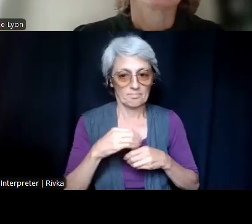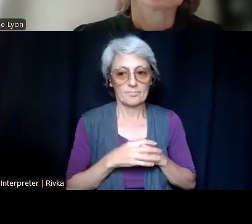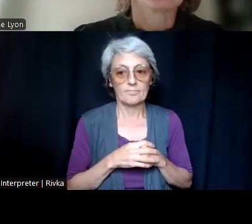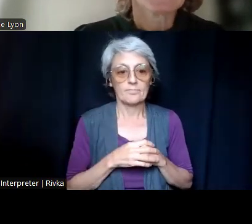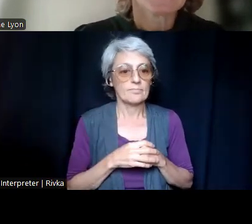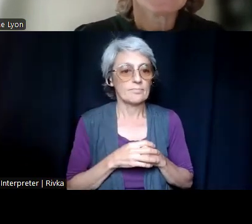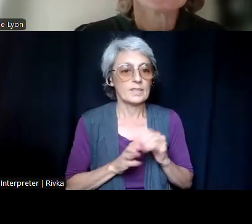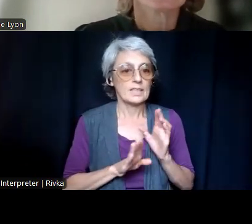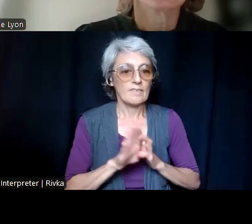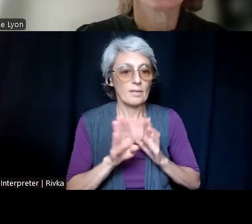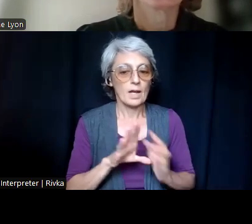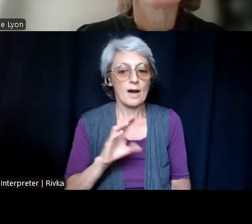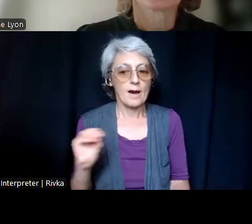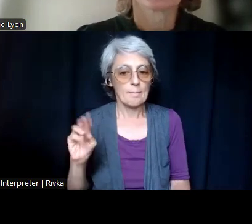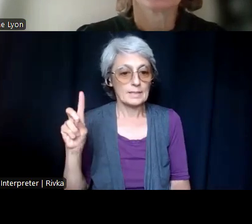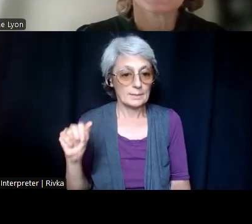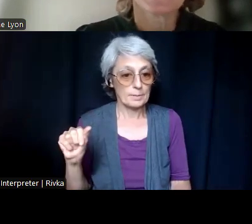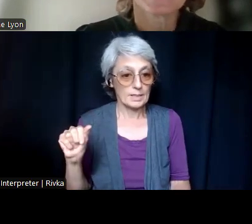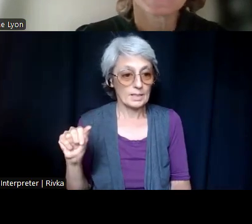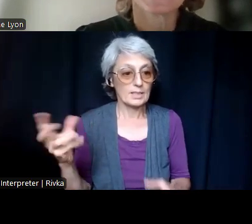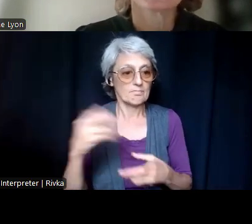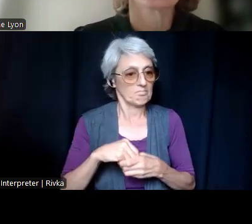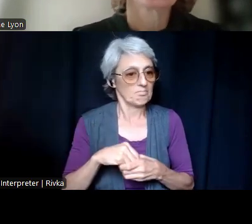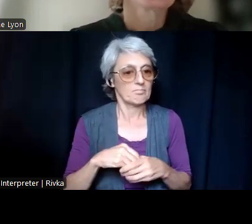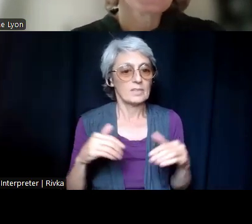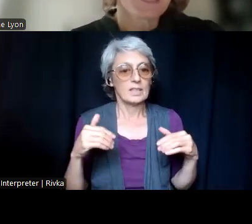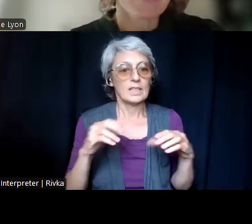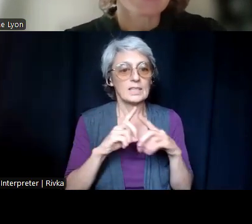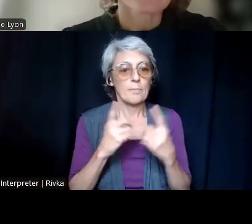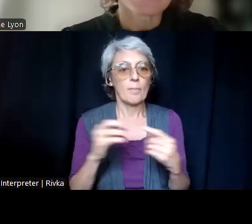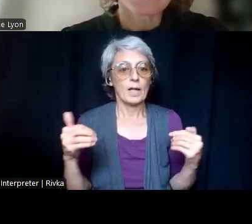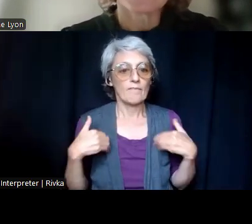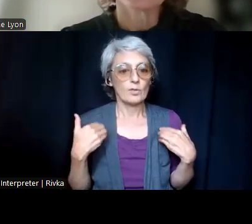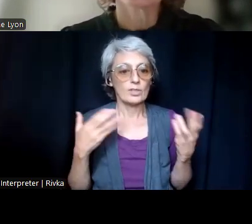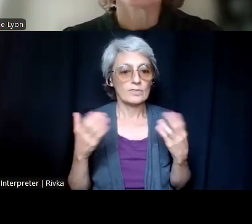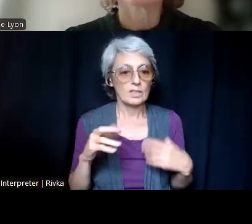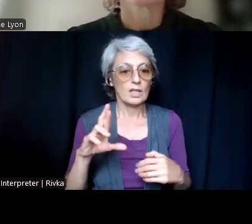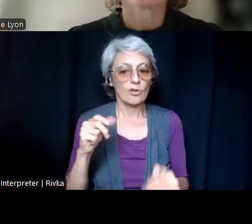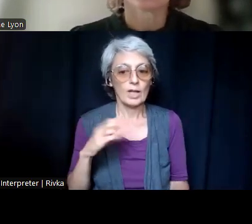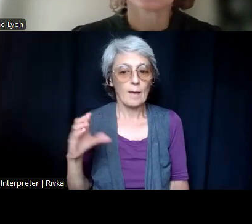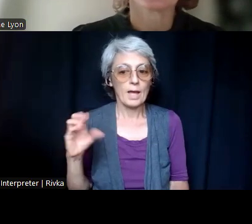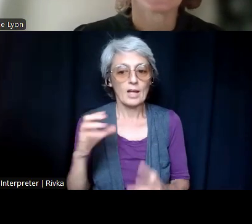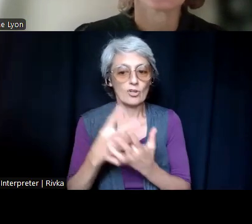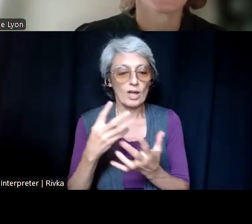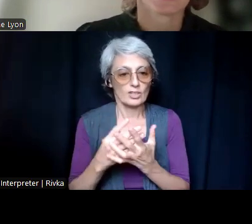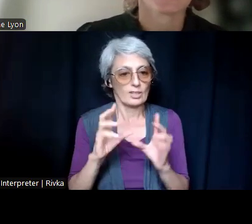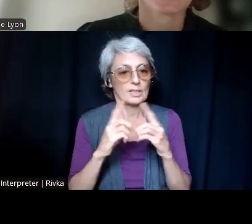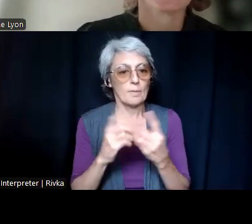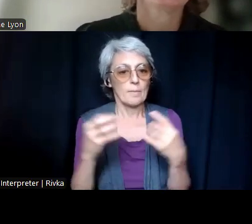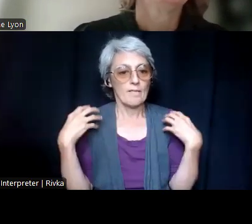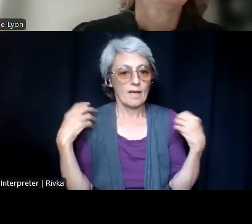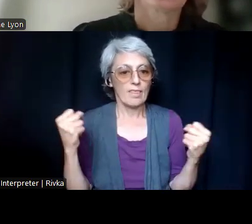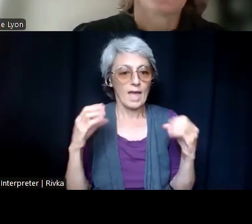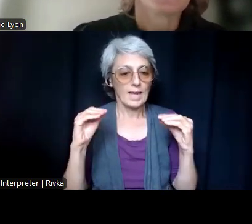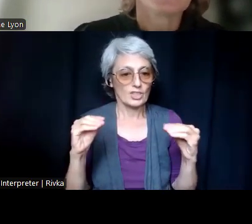Developmental Disabilities, our Department of Youth Services, Rehab and Corrections, Department of Health and